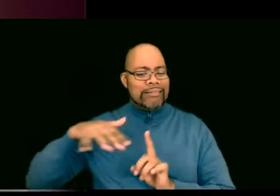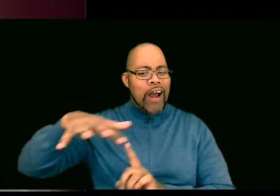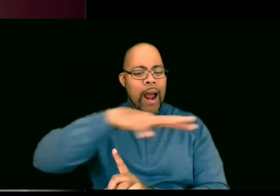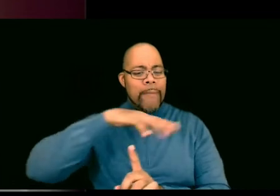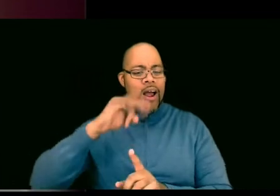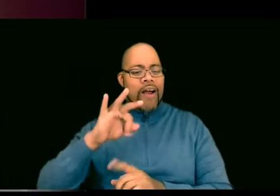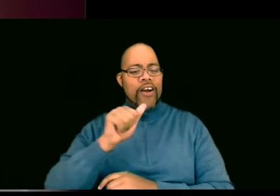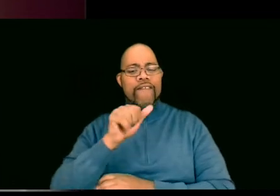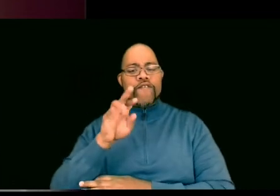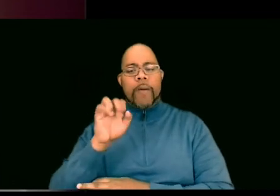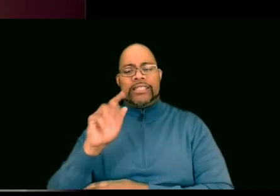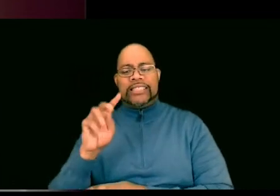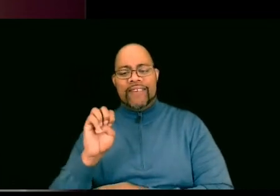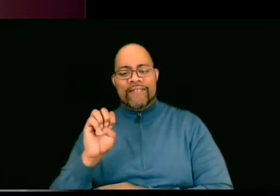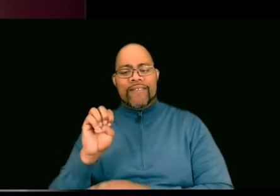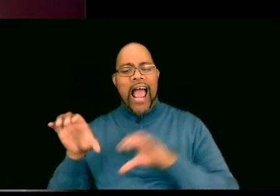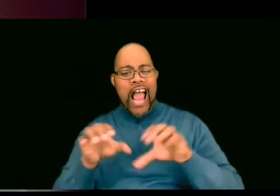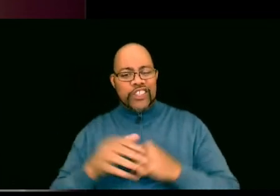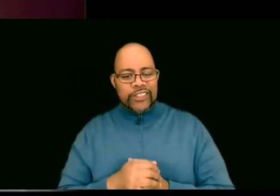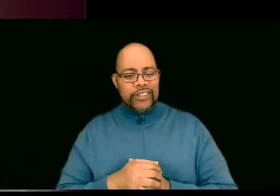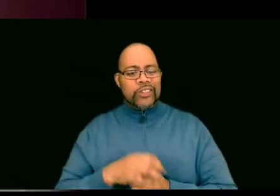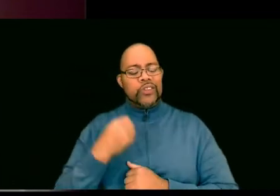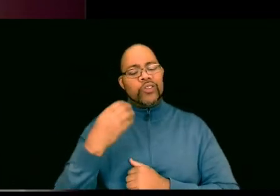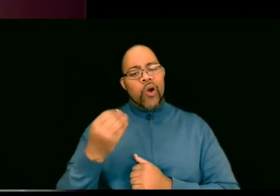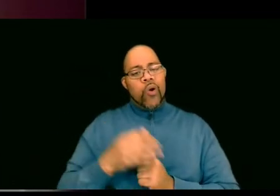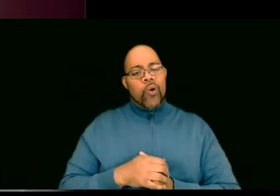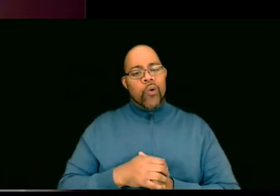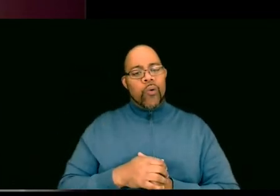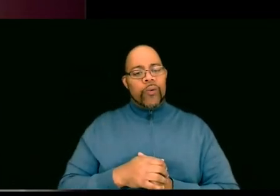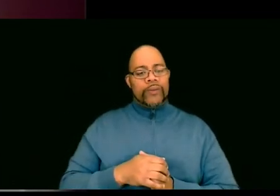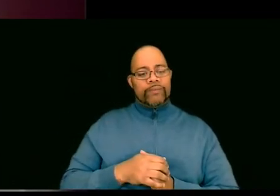air of affirmative action. And so